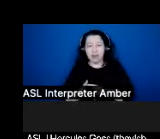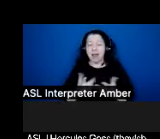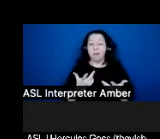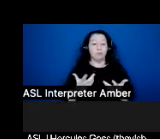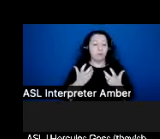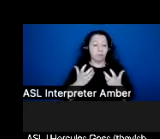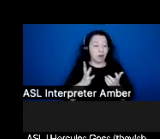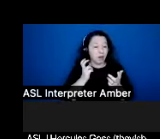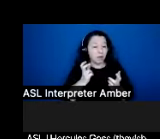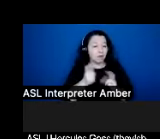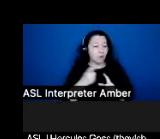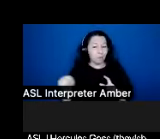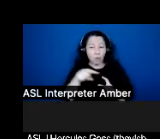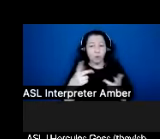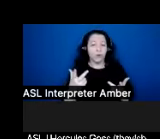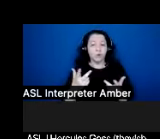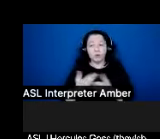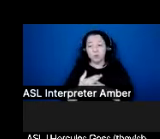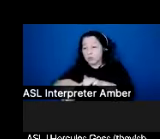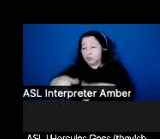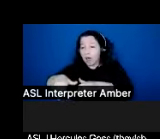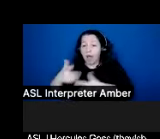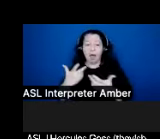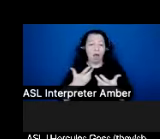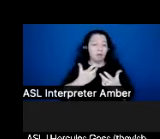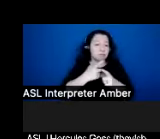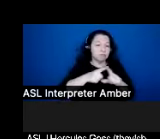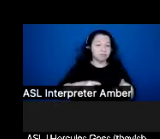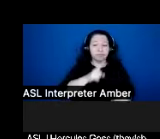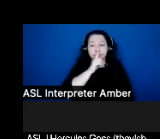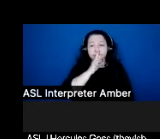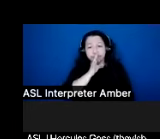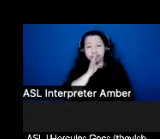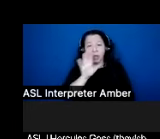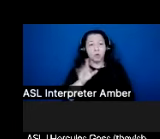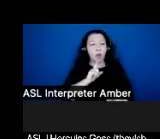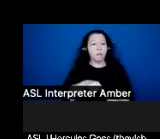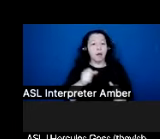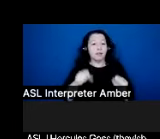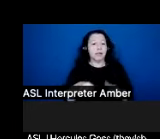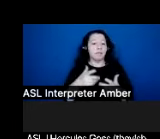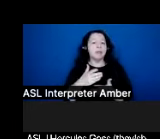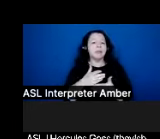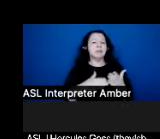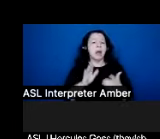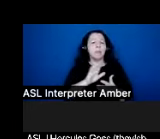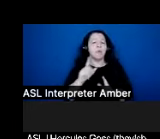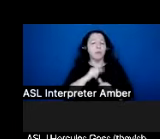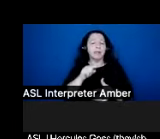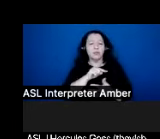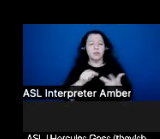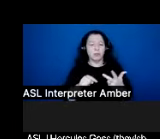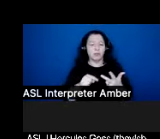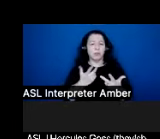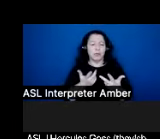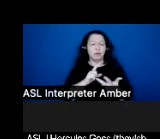folks using maybe the chat, or if you wanted to unmic, what are some of your responses to these questions?